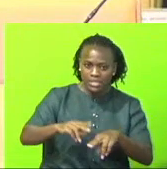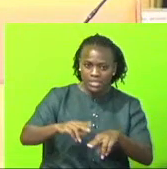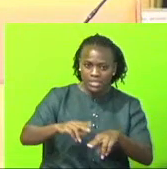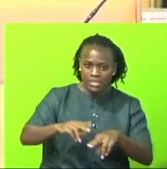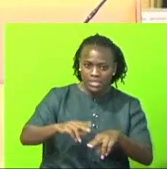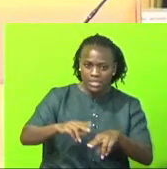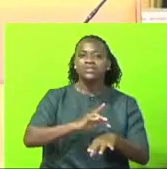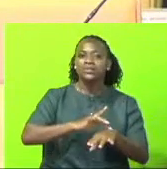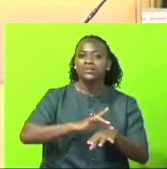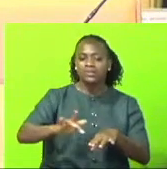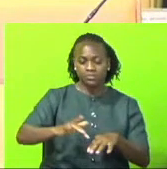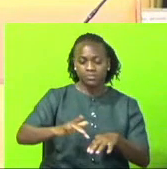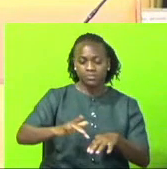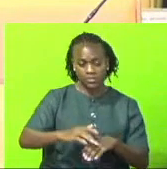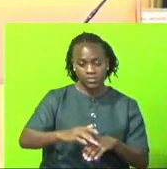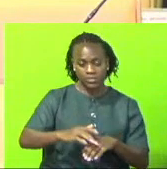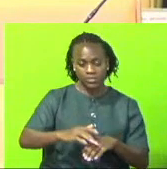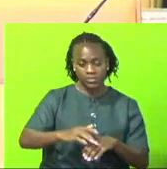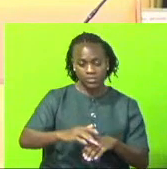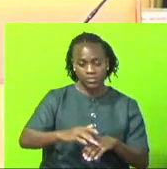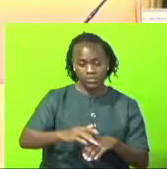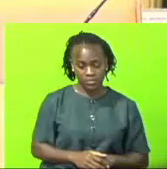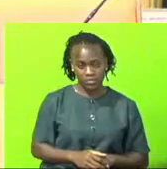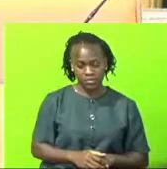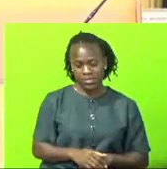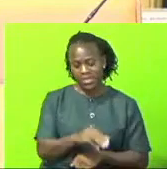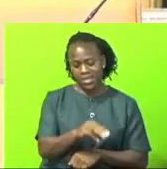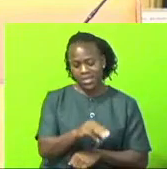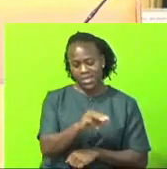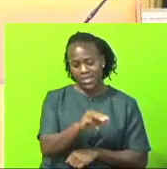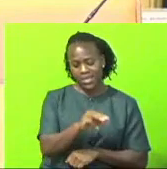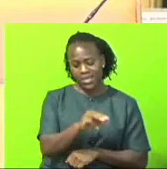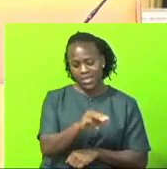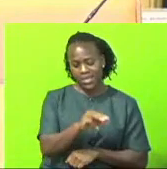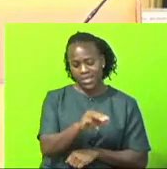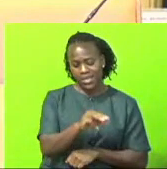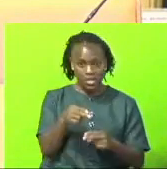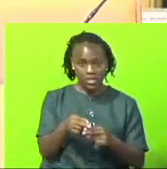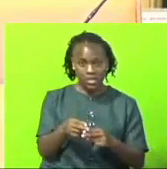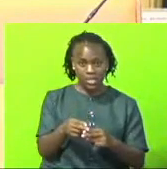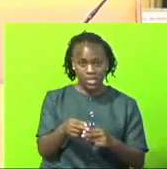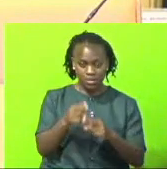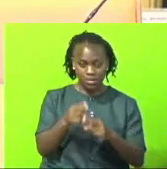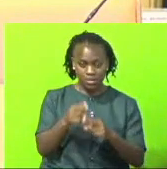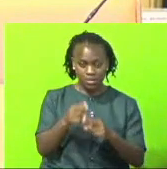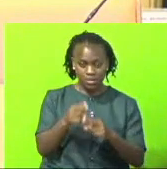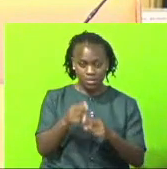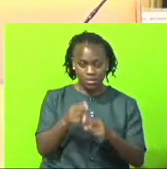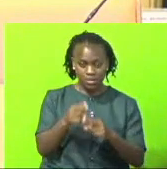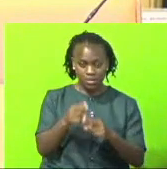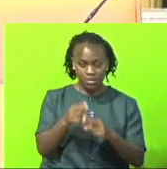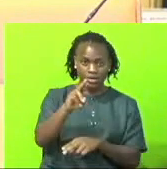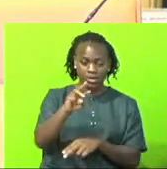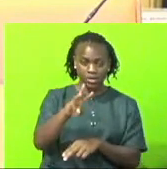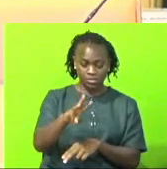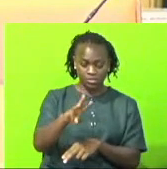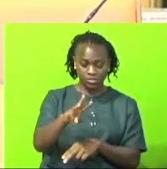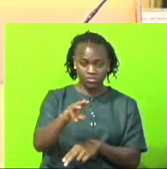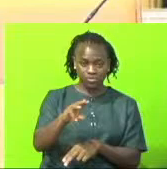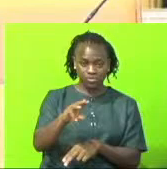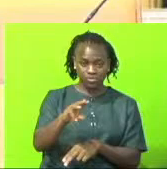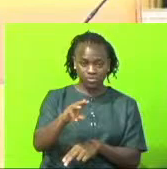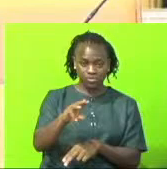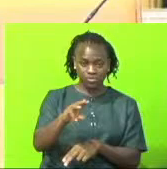Mr. Speaker, the Member of Parliament, Honorable Andrew Amwakwe-Siama, who has been written